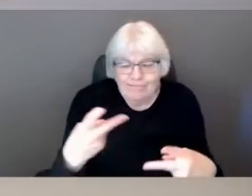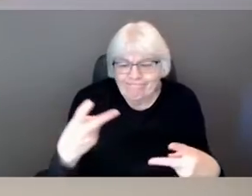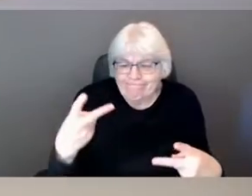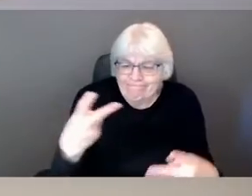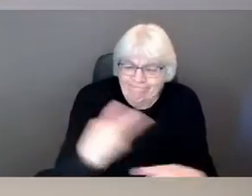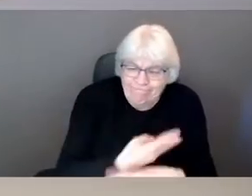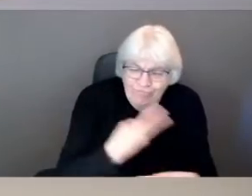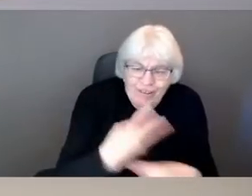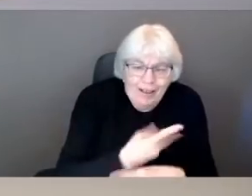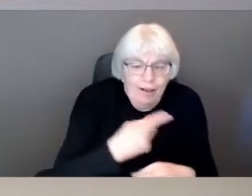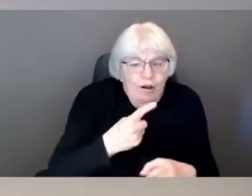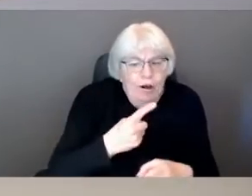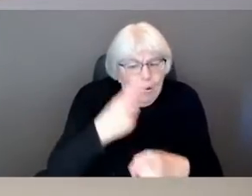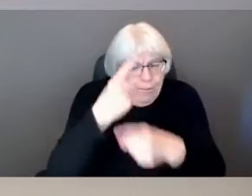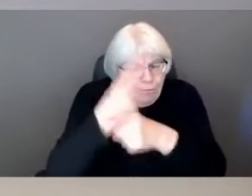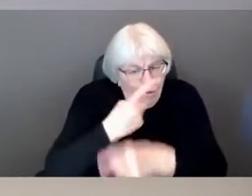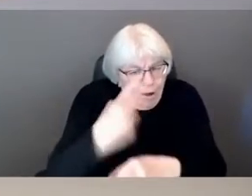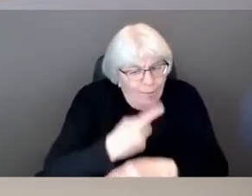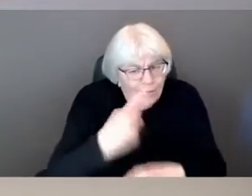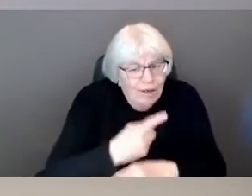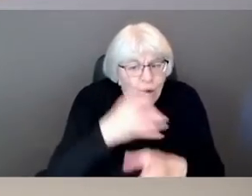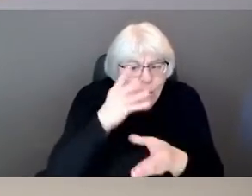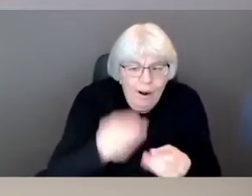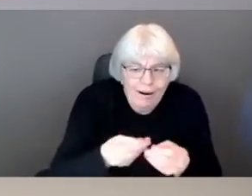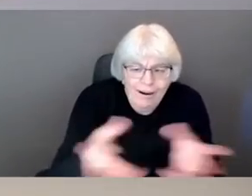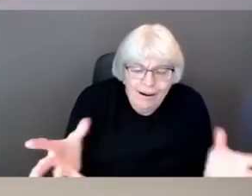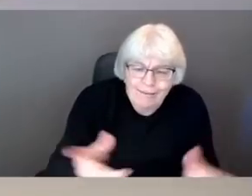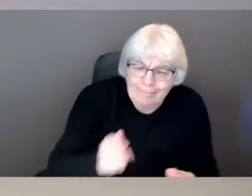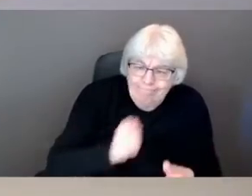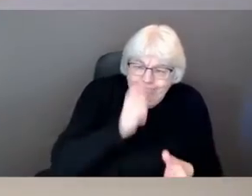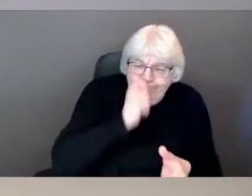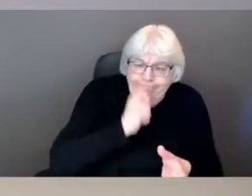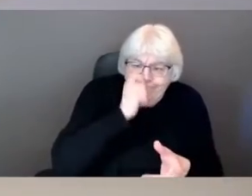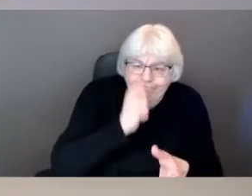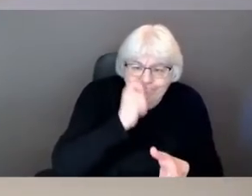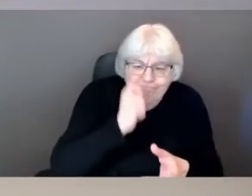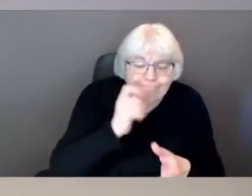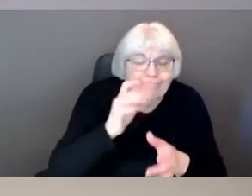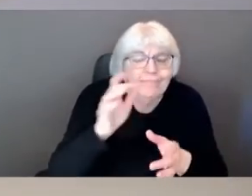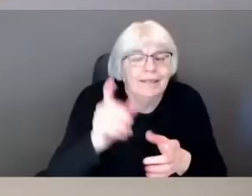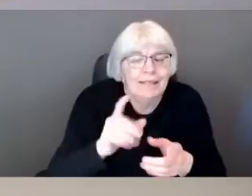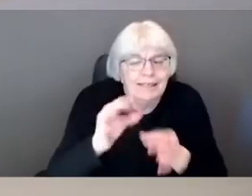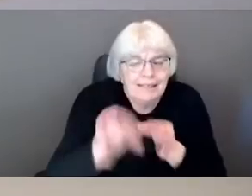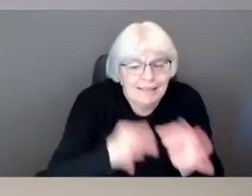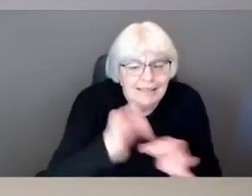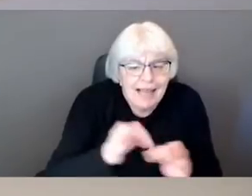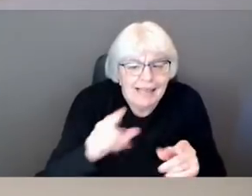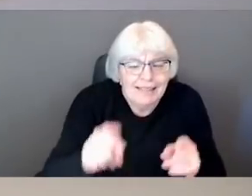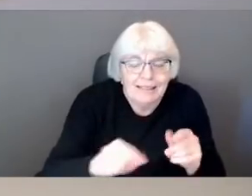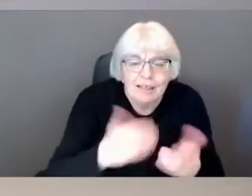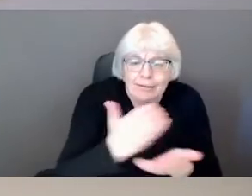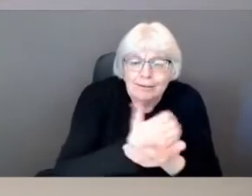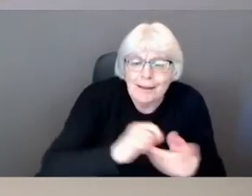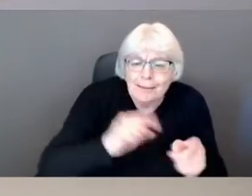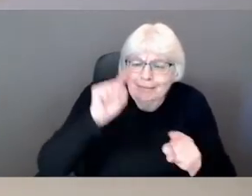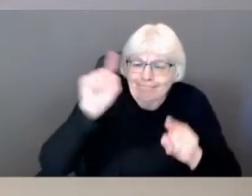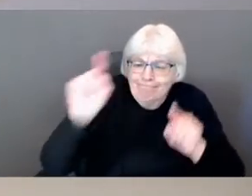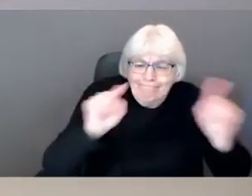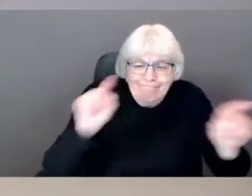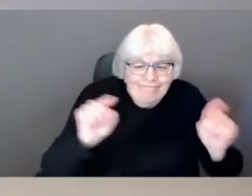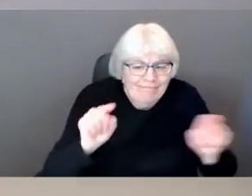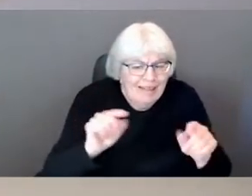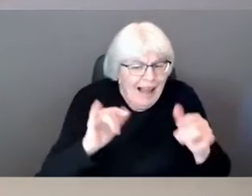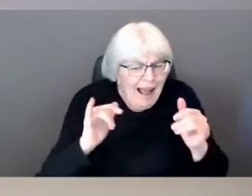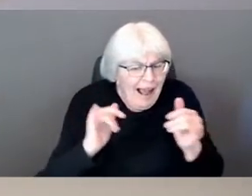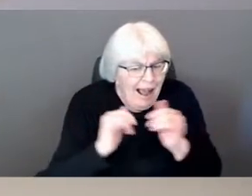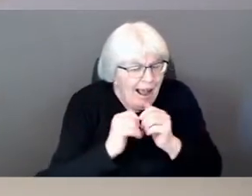have symptoms, delayed some of the initial identification, then we'll have to figure out how we can work